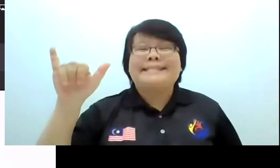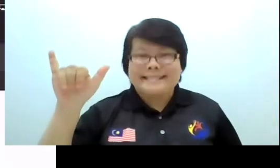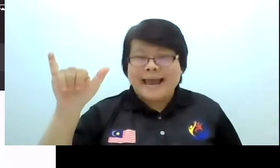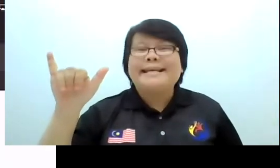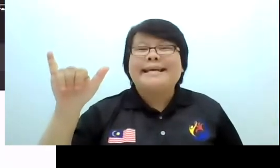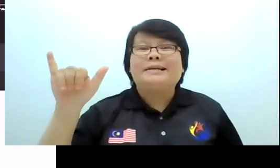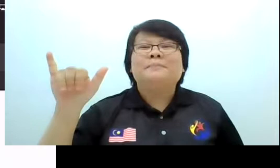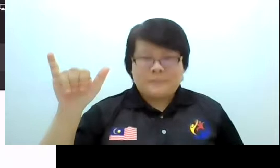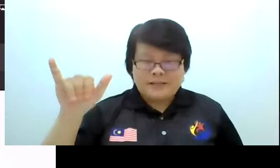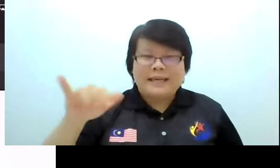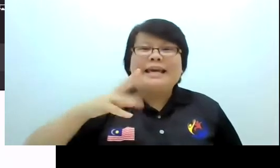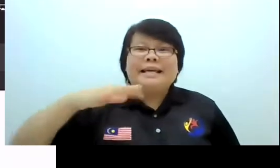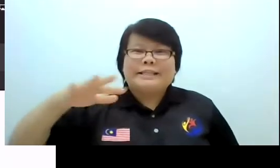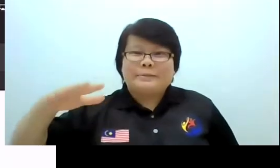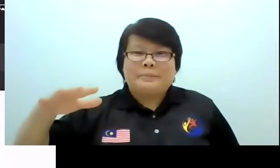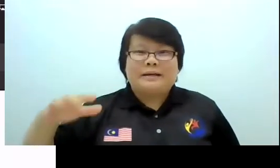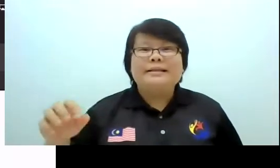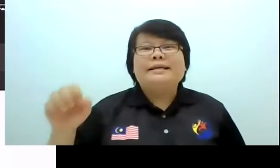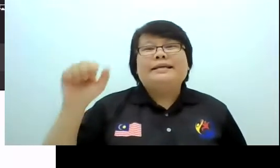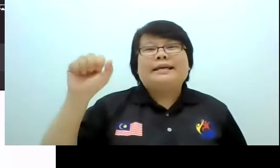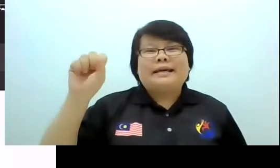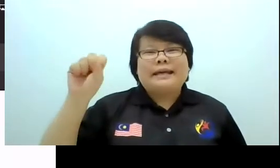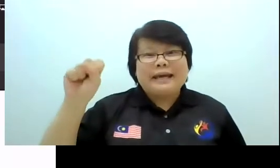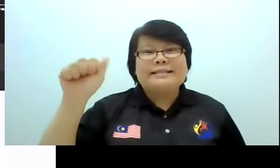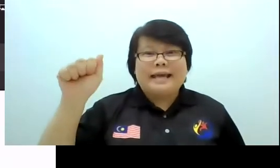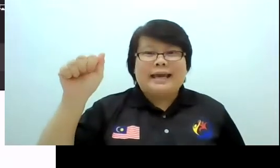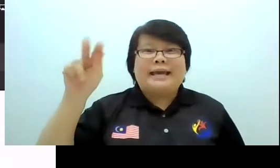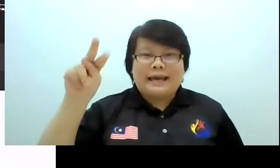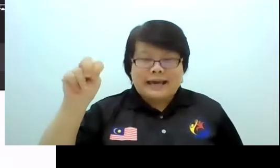S-A-N-D-Y, Sandy. Okay, spell